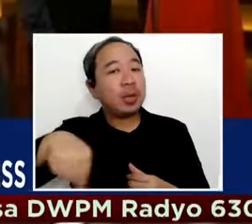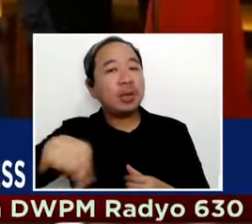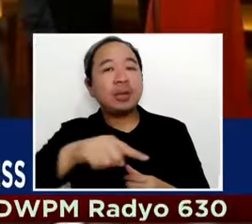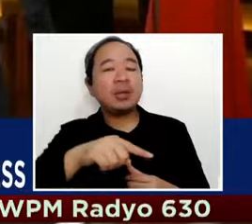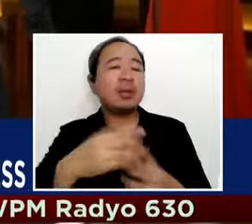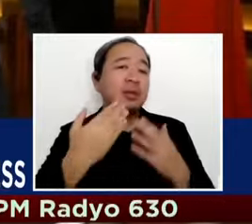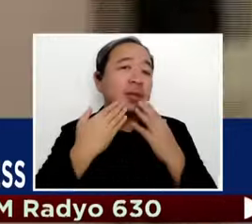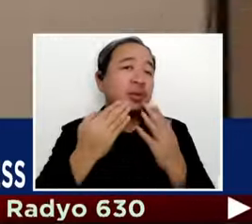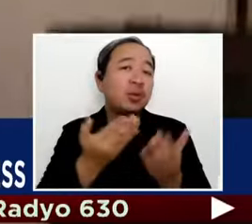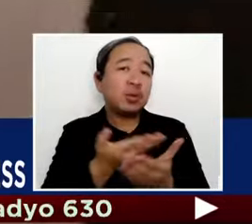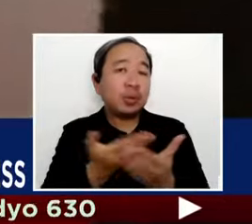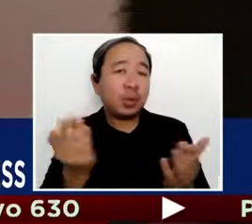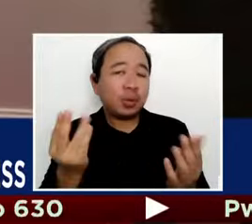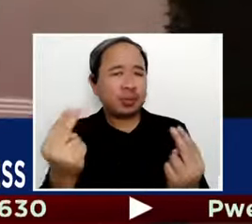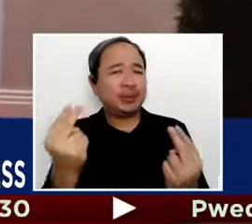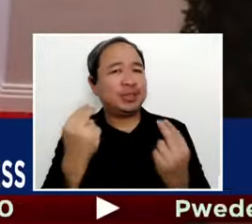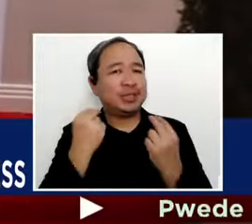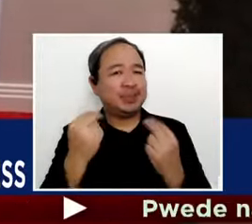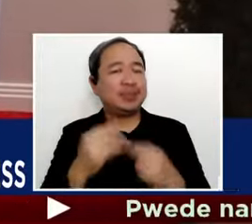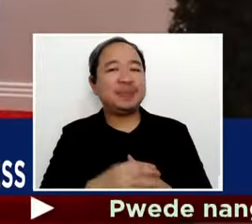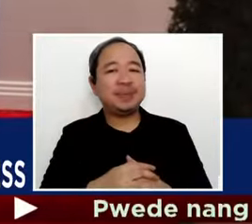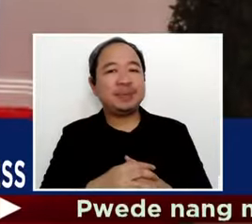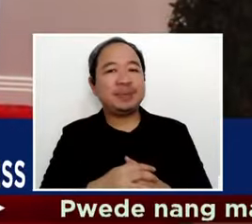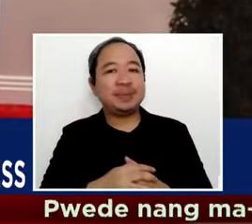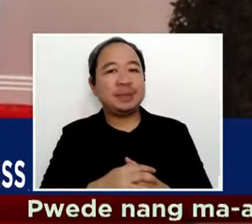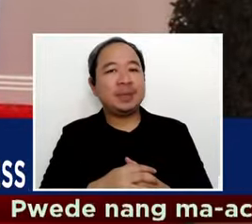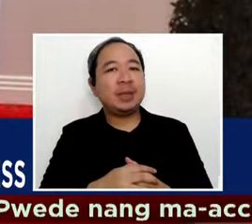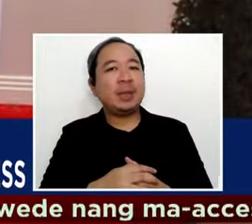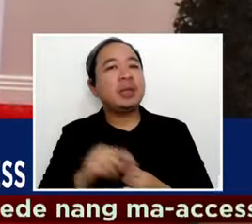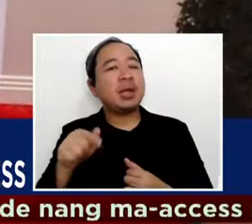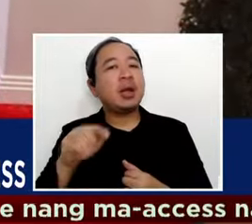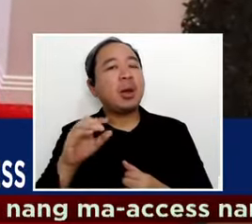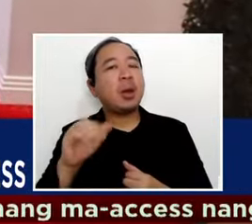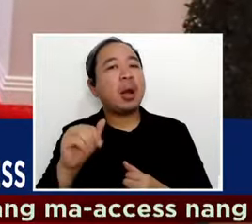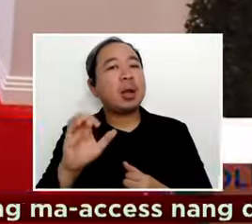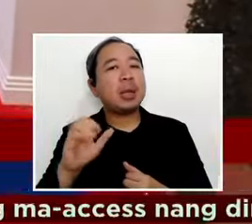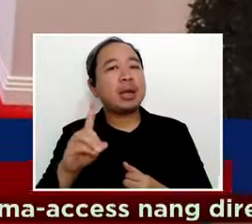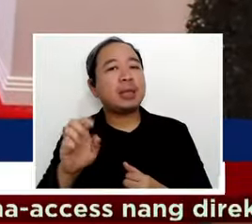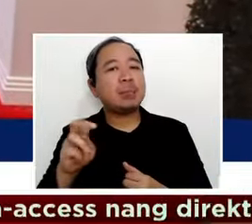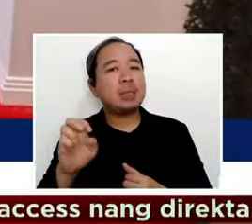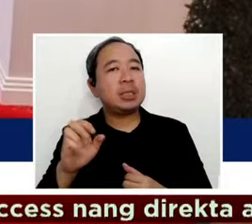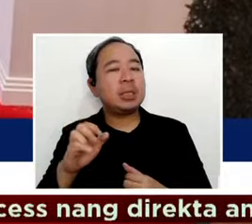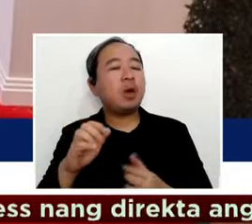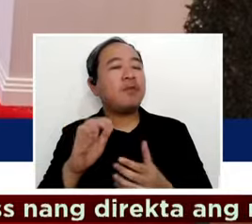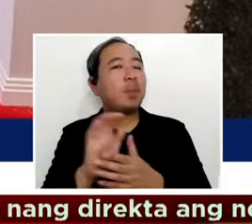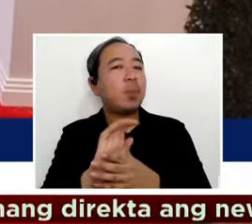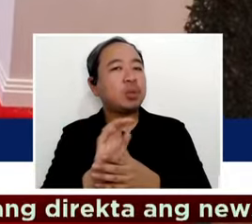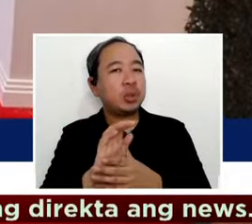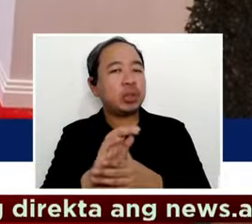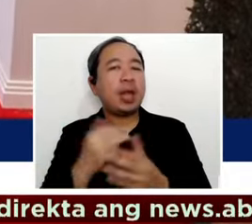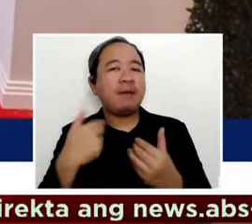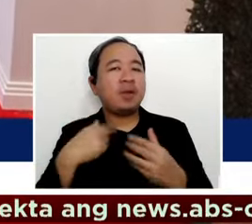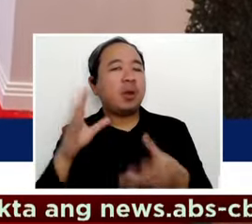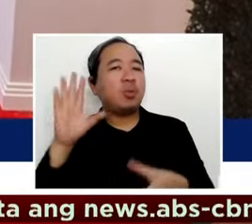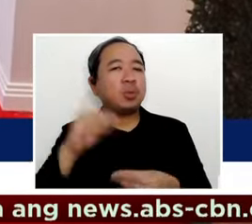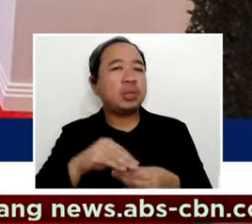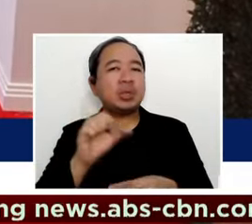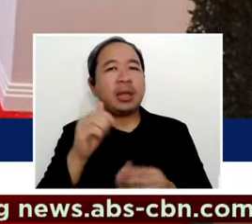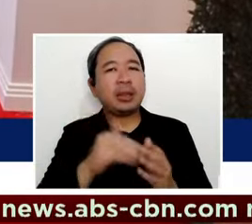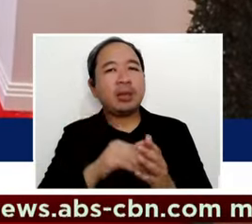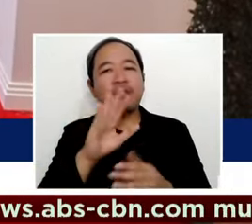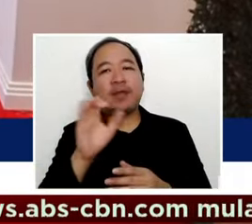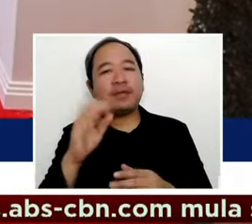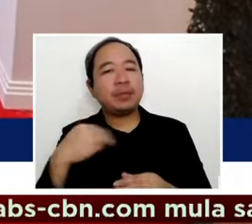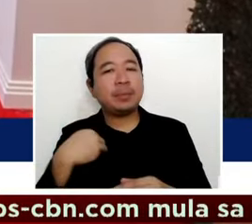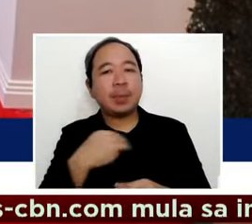for seeing me. Ang Academy of Motion Picture Art and Sciences ay may mahigit na 10,500 members na